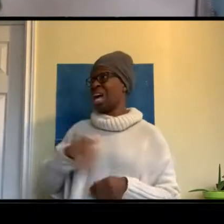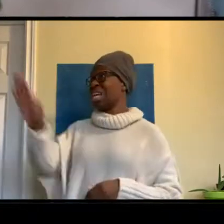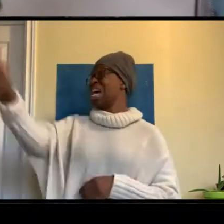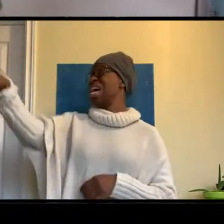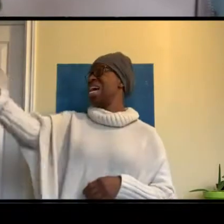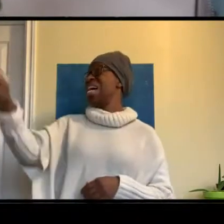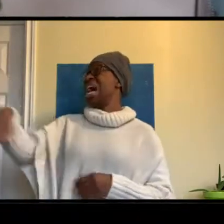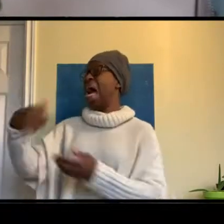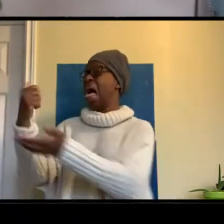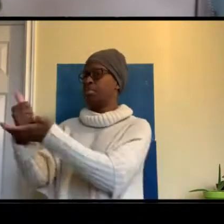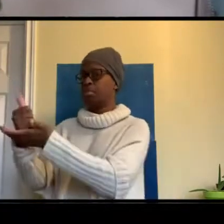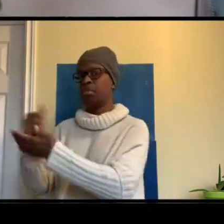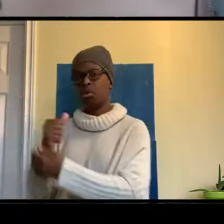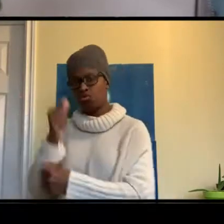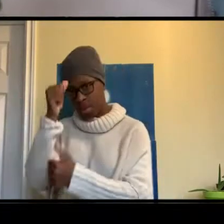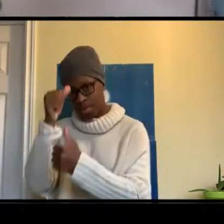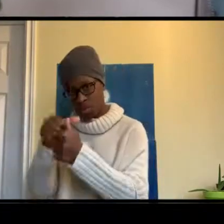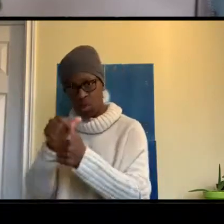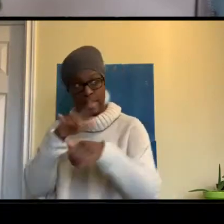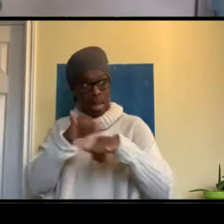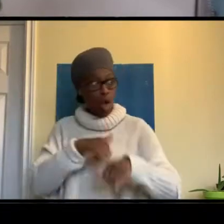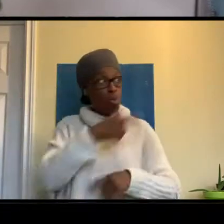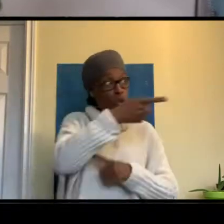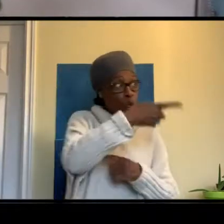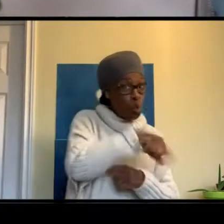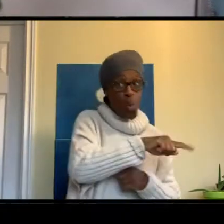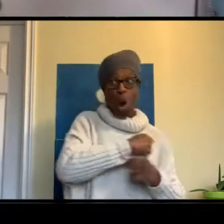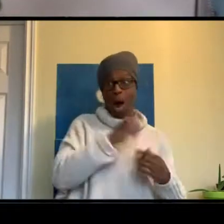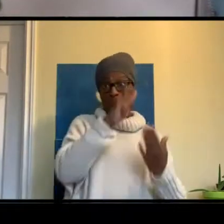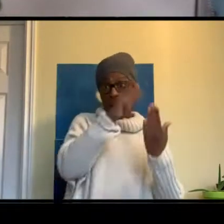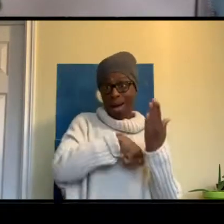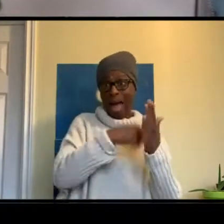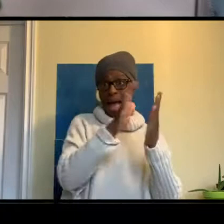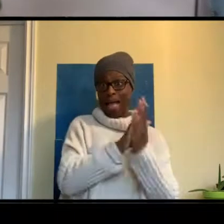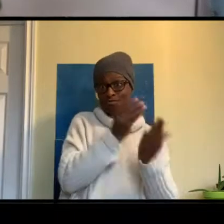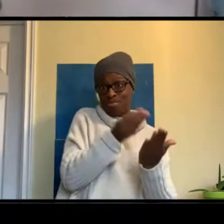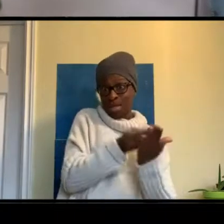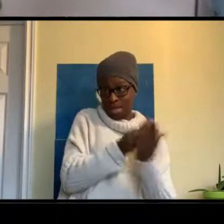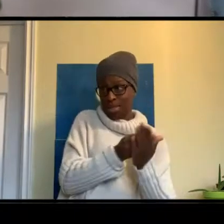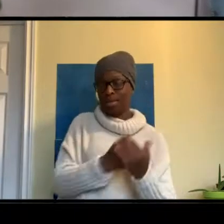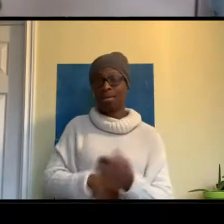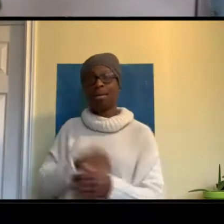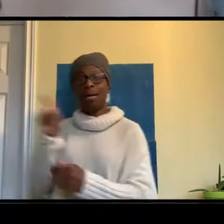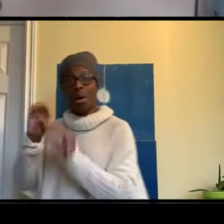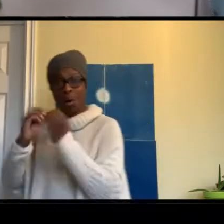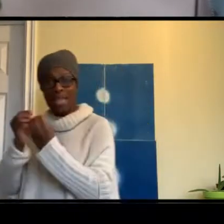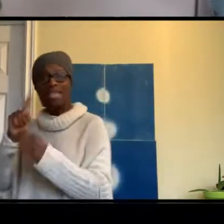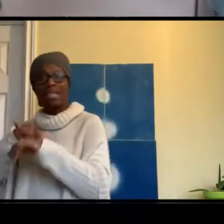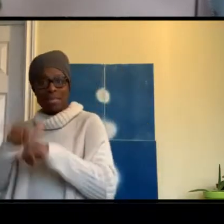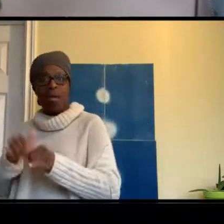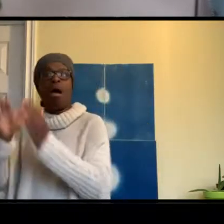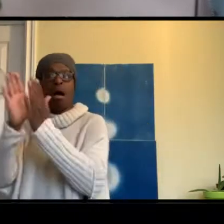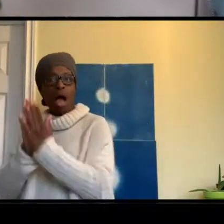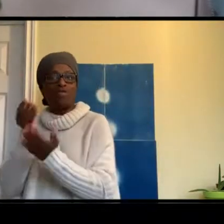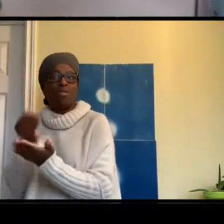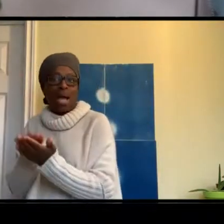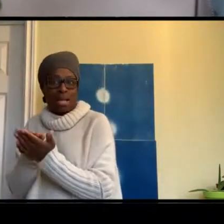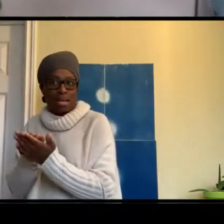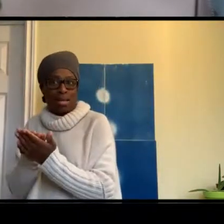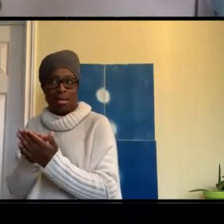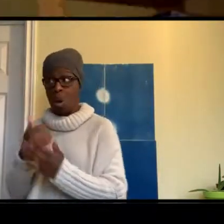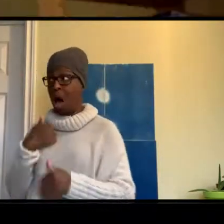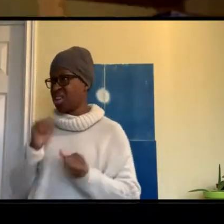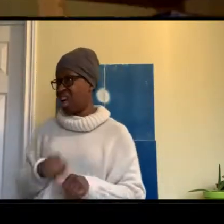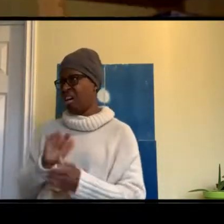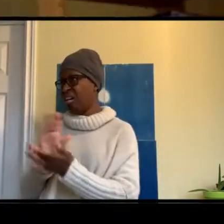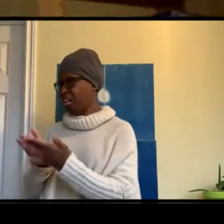like that works in the same space as that BAAFF works, you know, I can say, oh, how's it going over there? I can tell